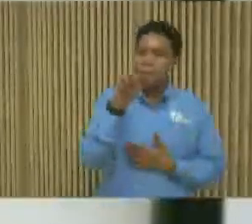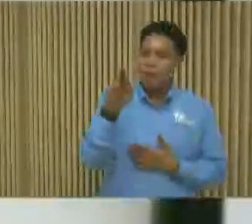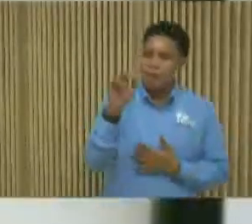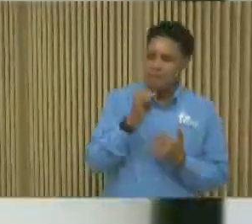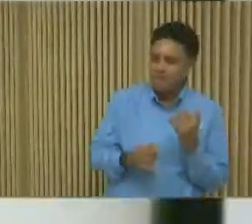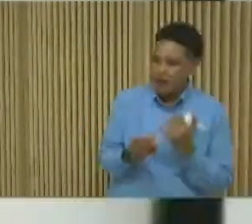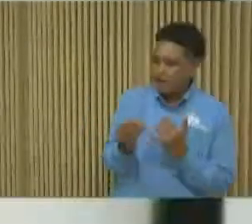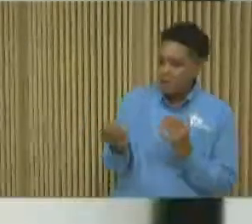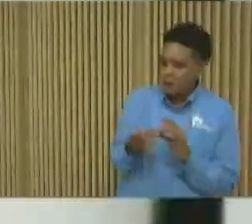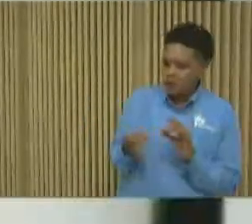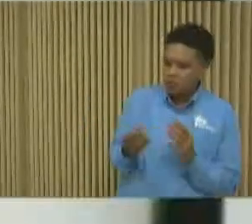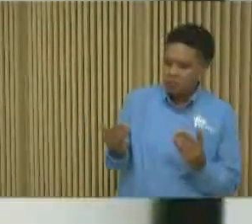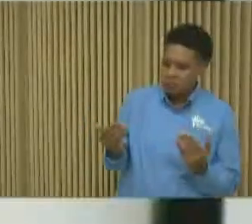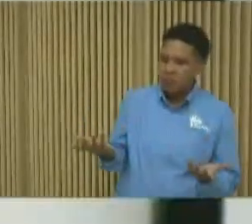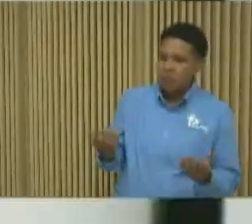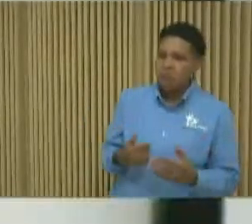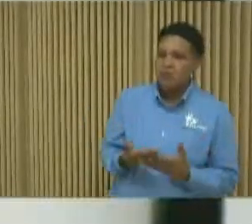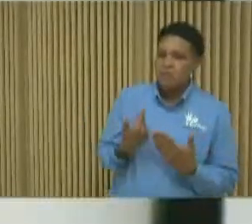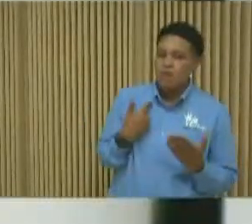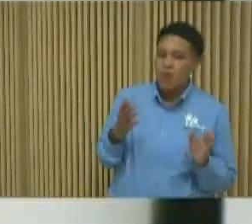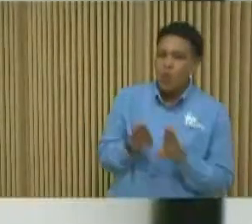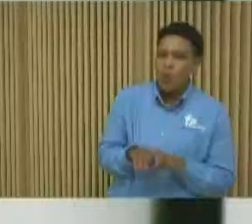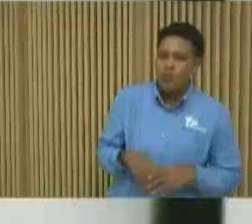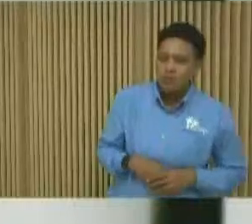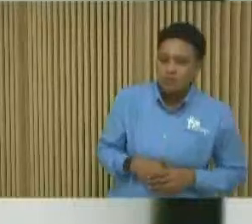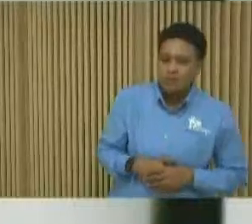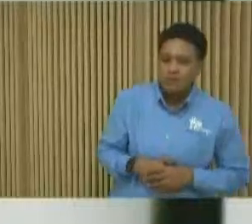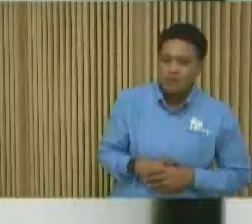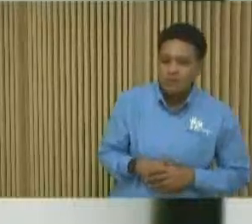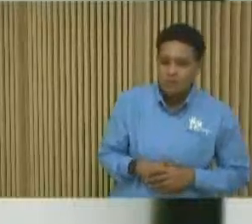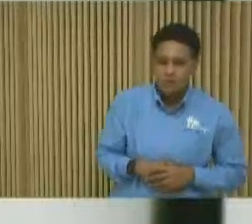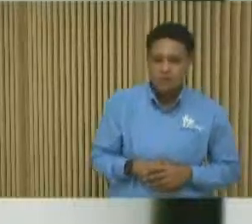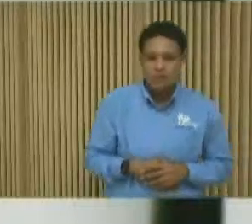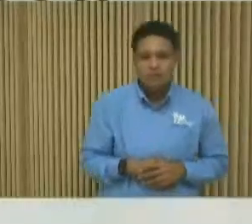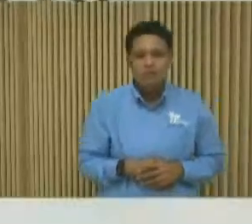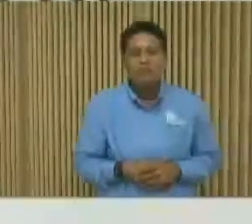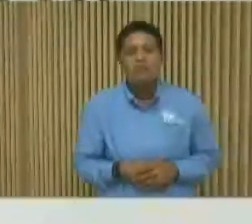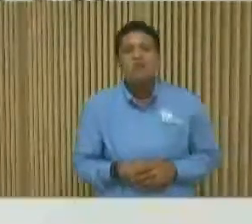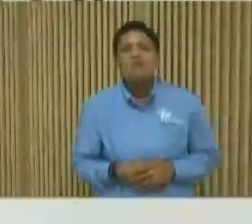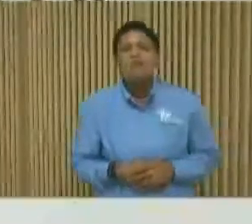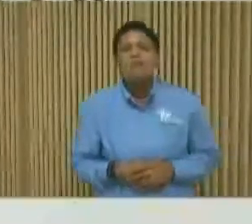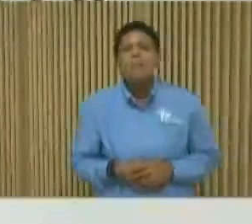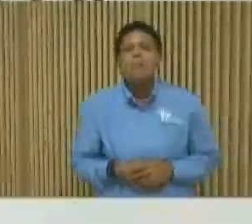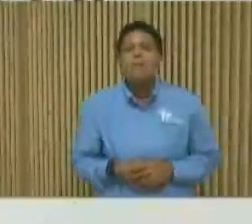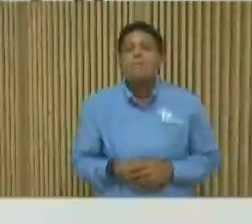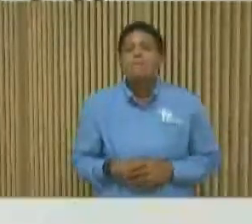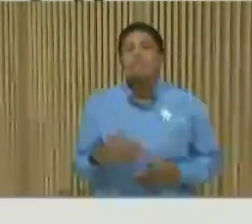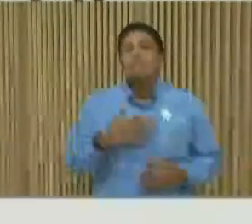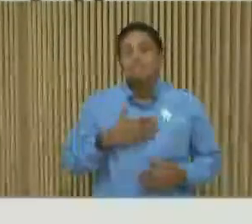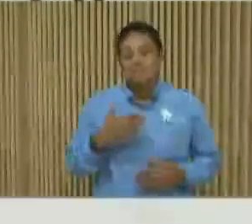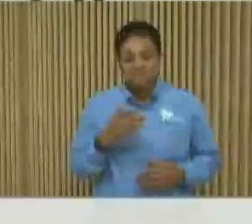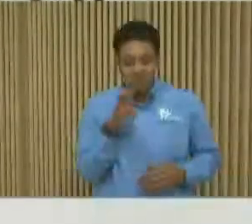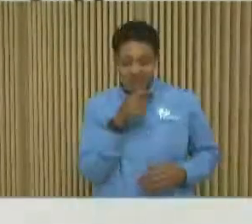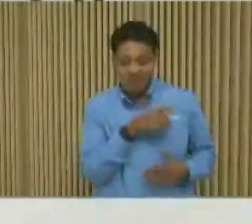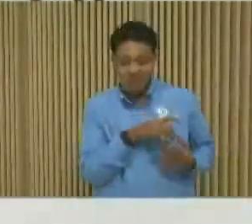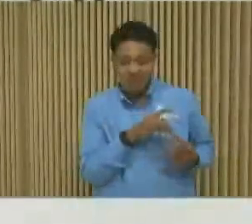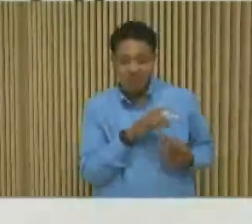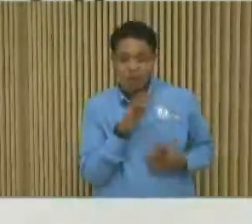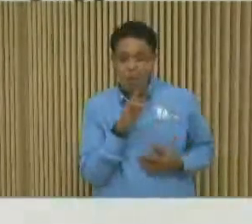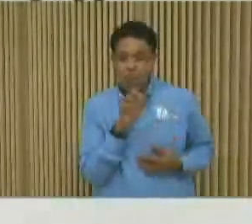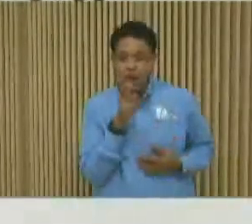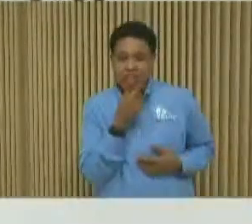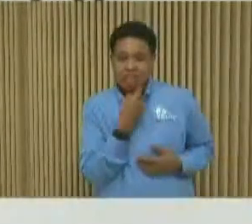final few words before we wrap the session up. Yes, so as my colleague Ms. Bryce